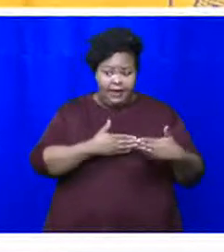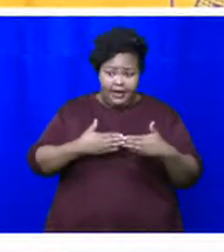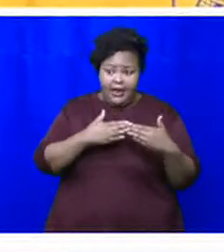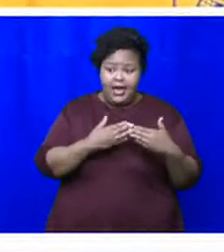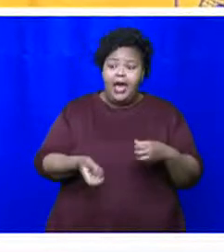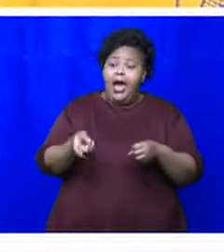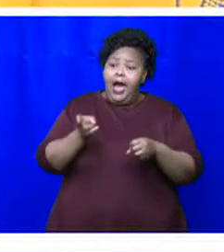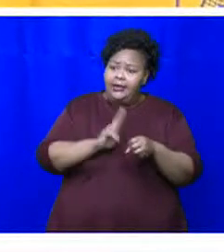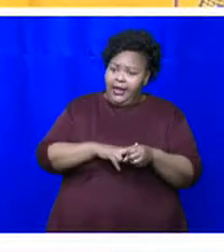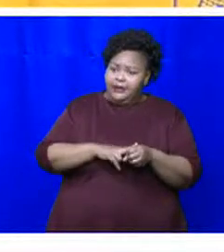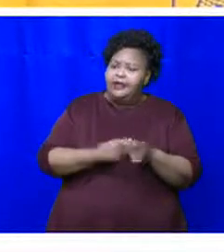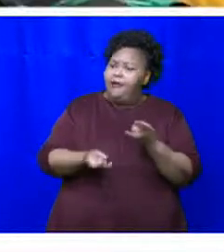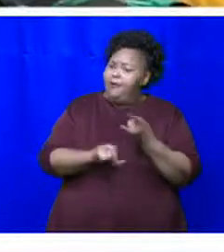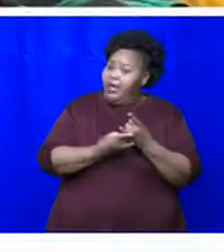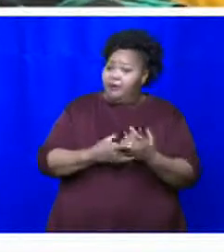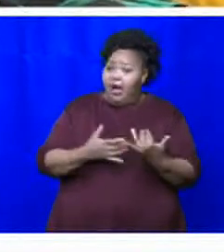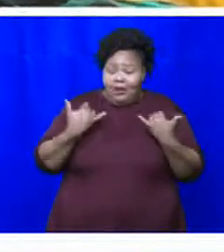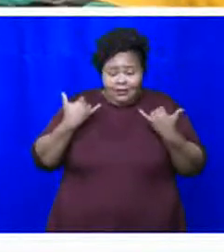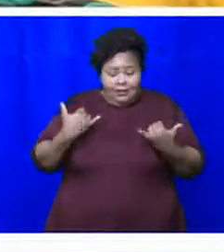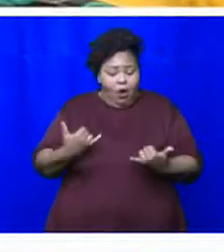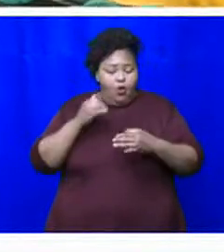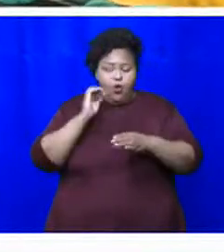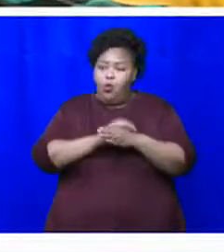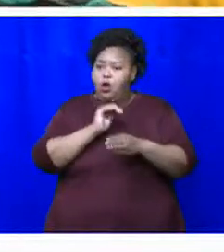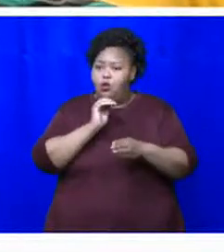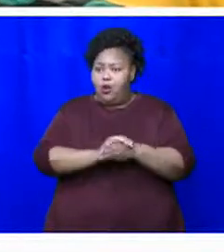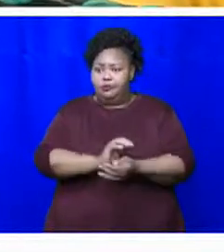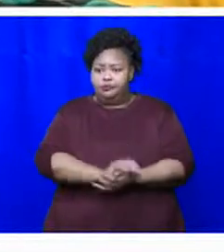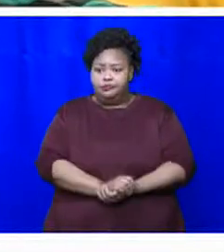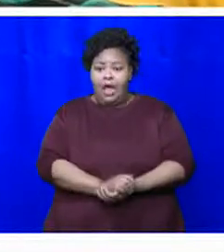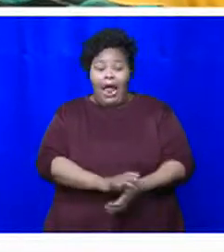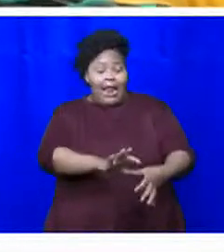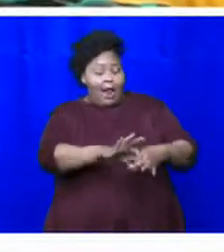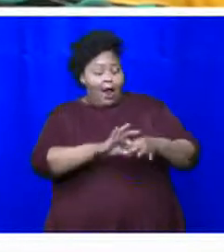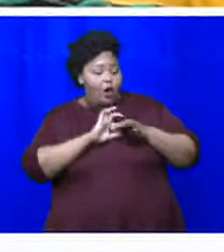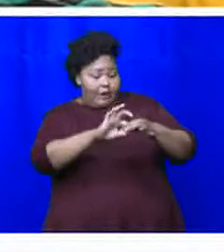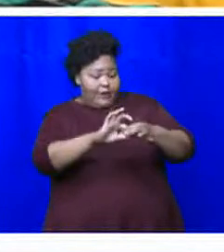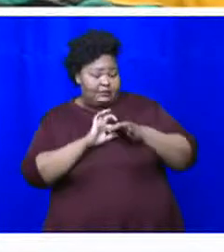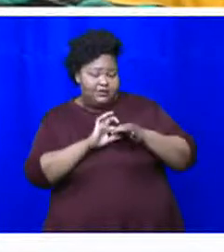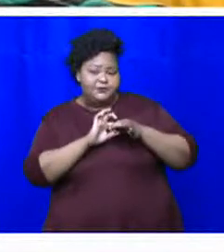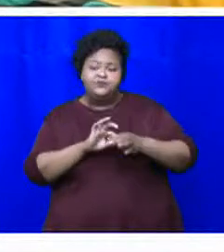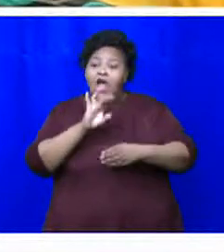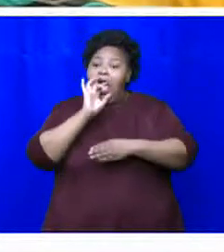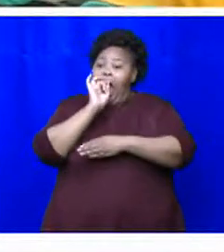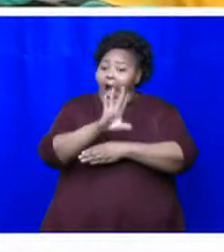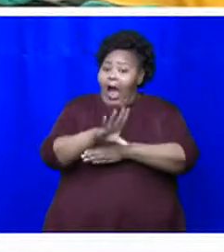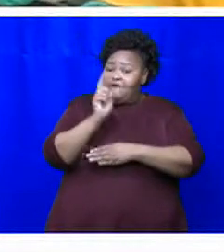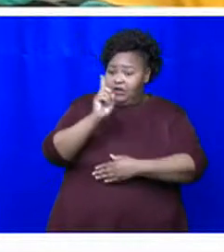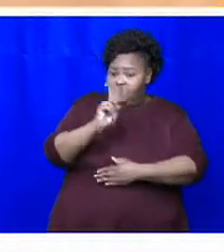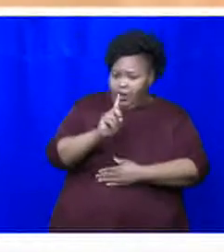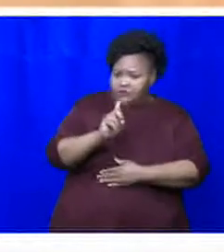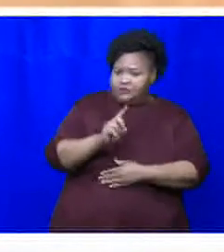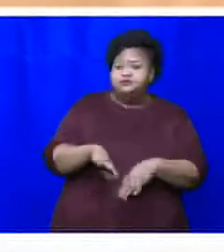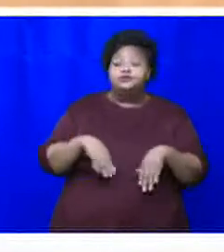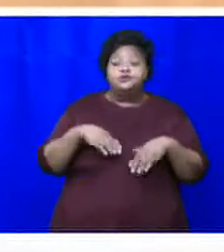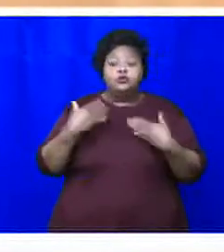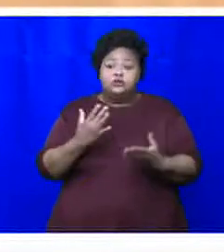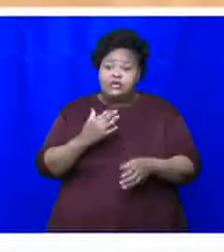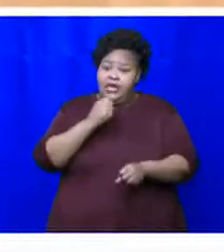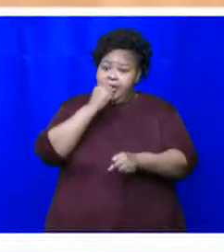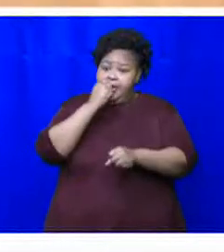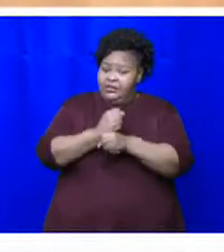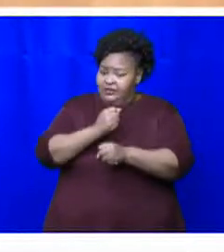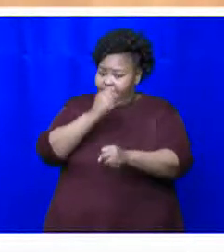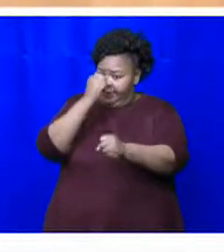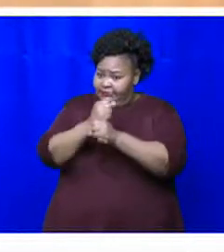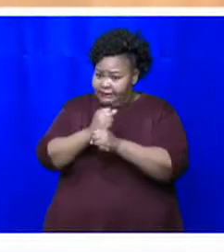kubuya esimeni sekuphila. Le nhlangano seyikhuthathe kunakekelana nekusekelana nasemisebentini